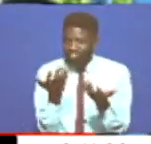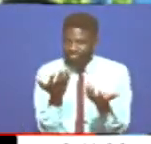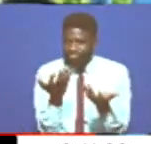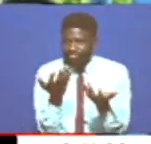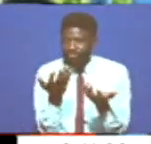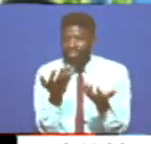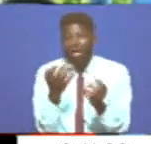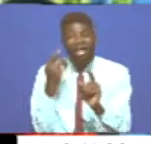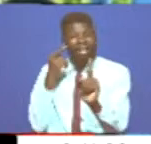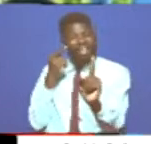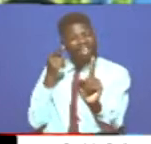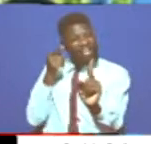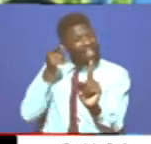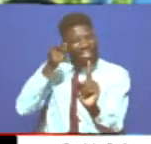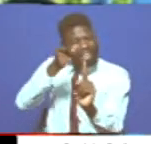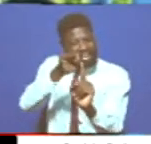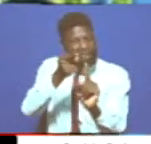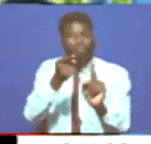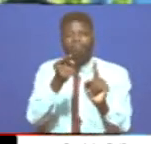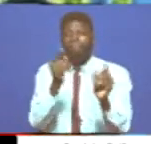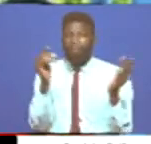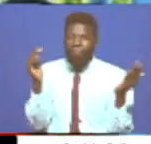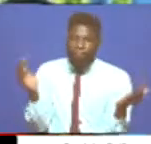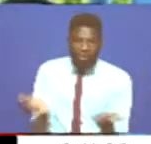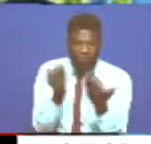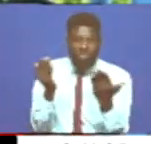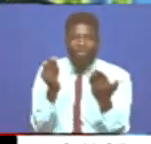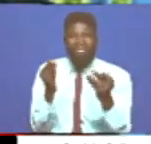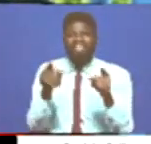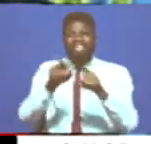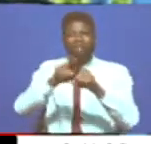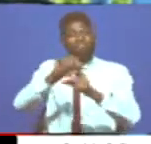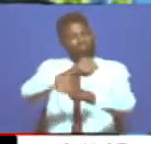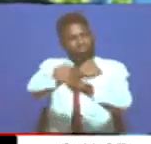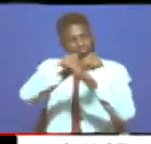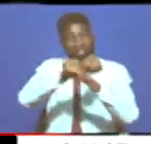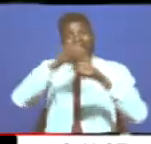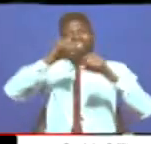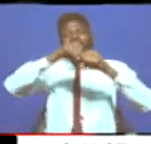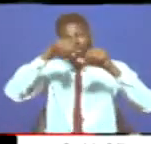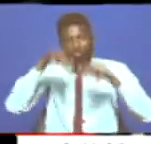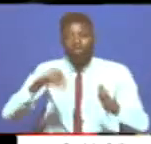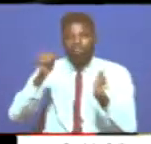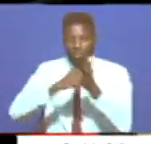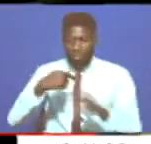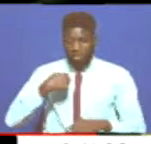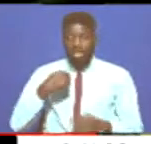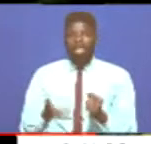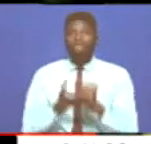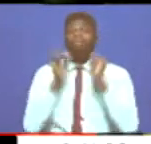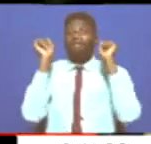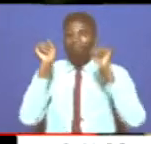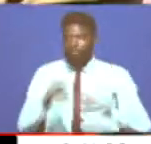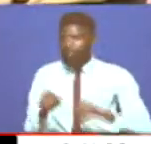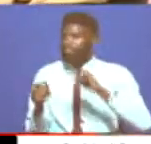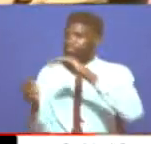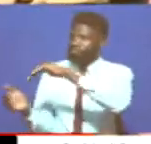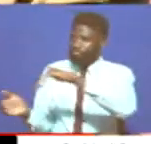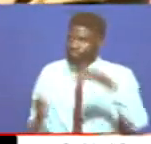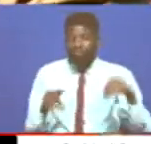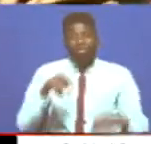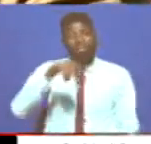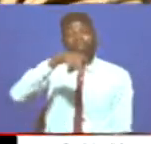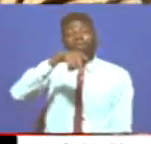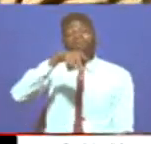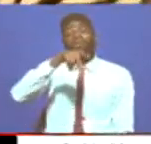promote and to safeguard the evolution hapa Makueni naweza kusaidia. Meanwhile, Usawa Kwa Wote Party